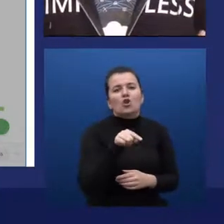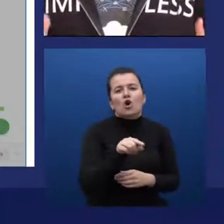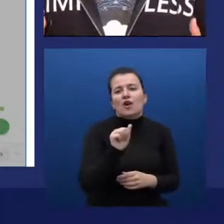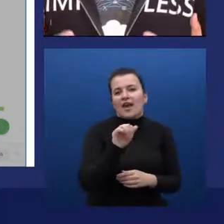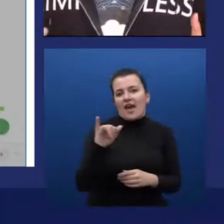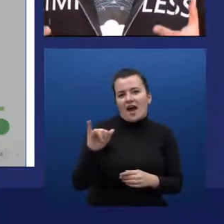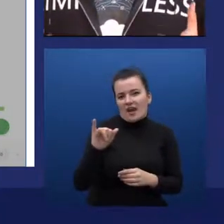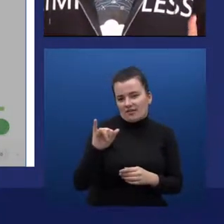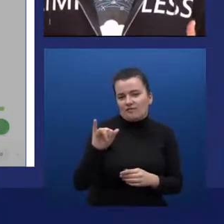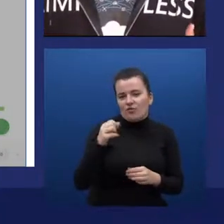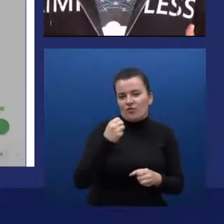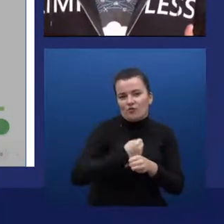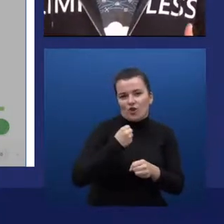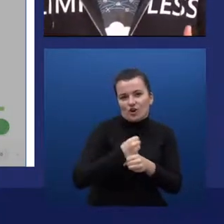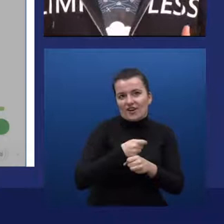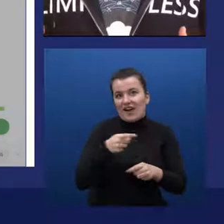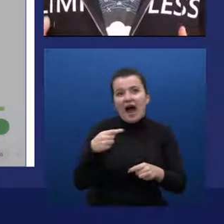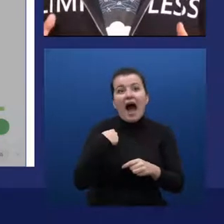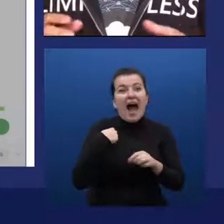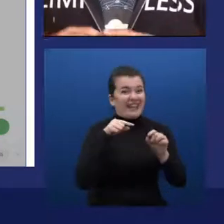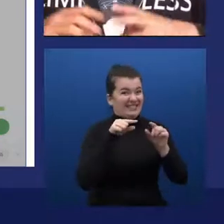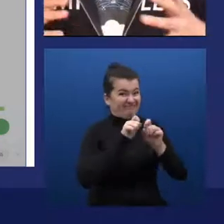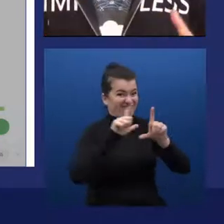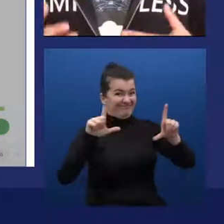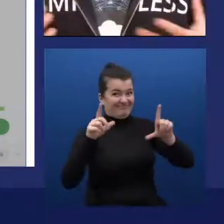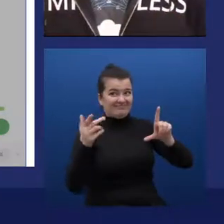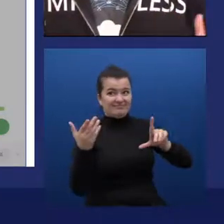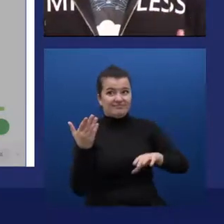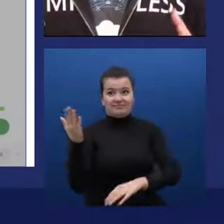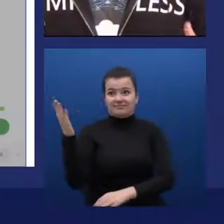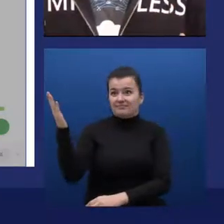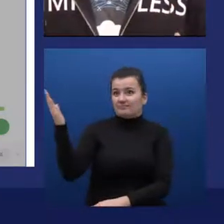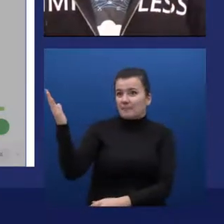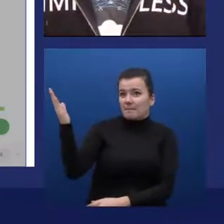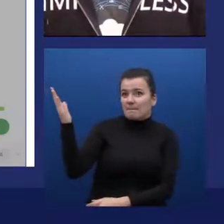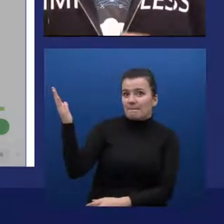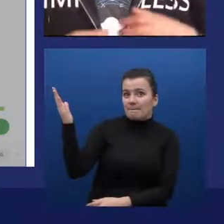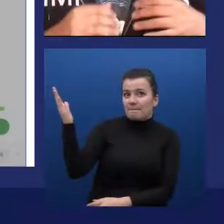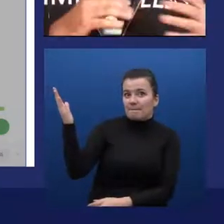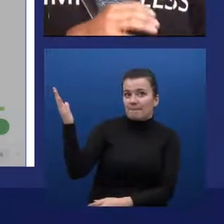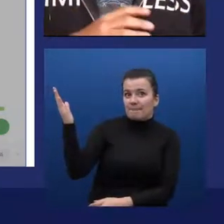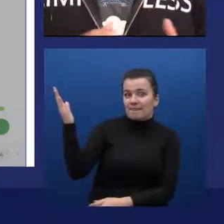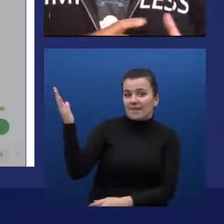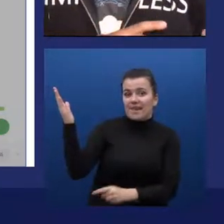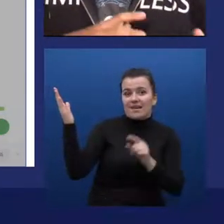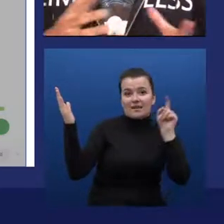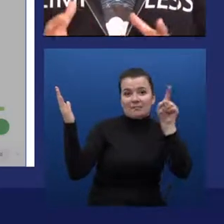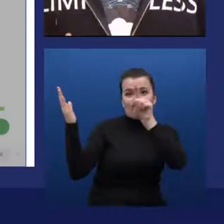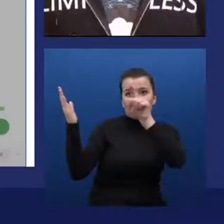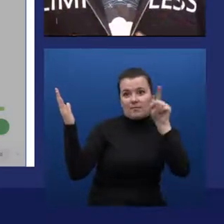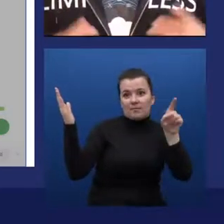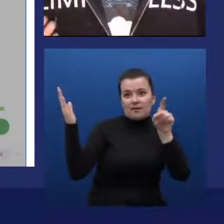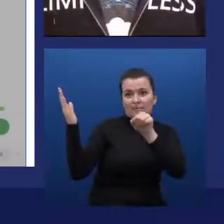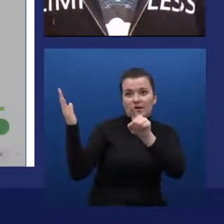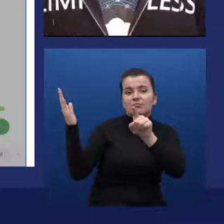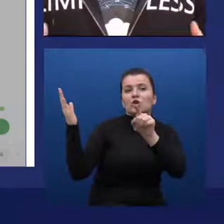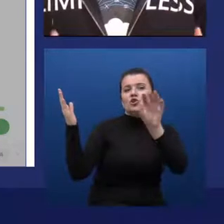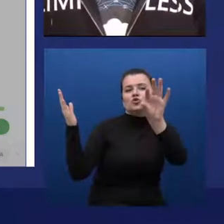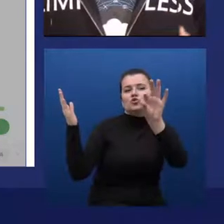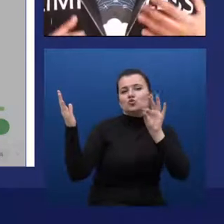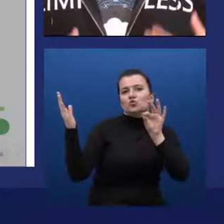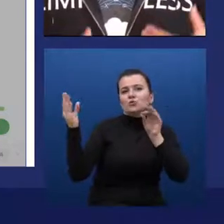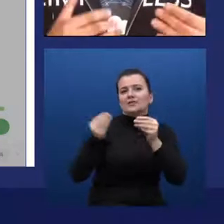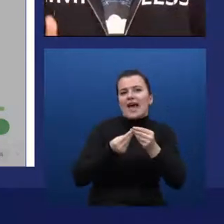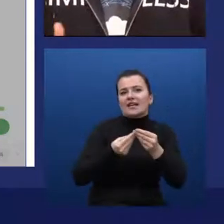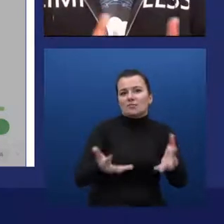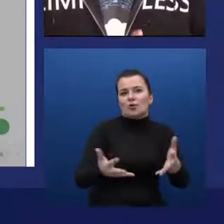of choices that I can actually choose on how to export this learning. I wanted to do this as close as possible to what we did with the